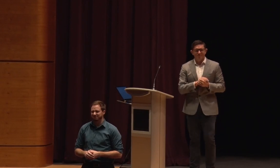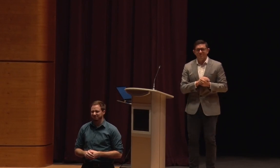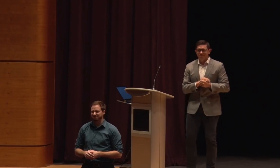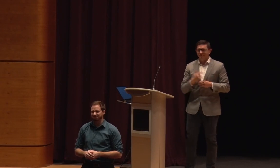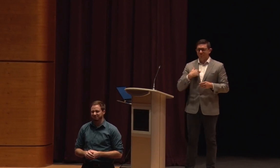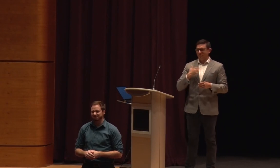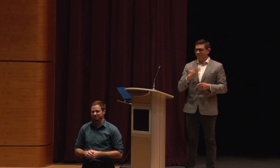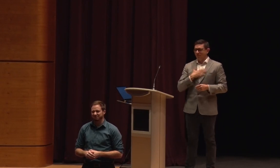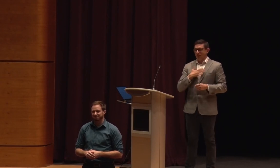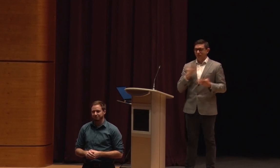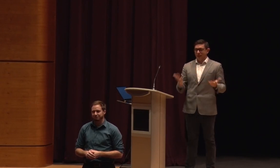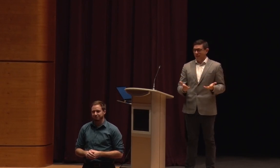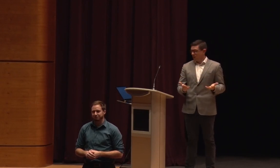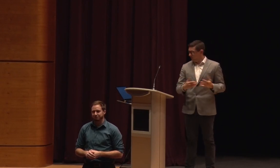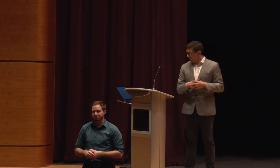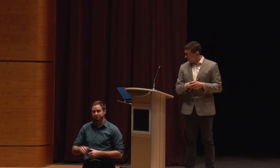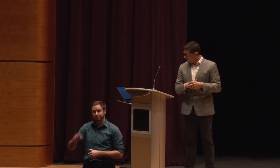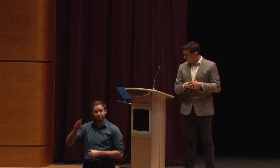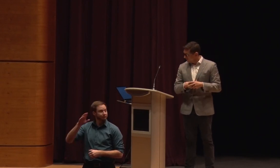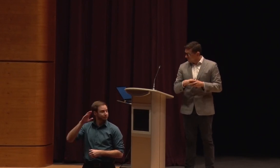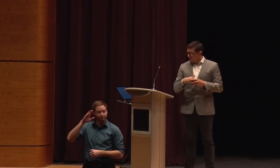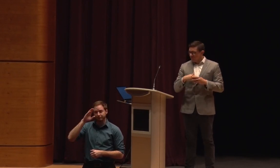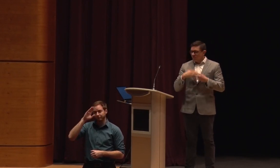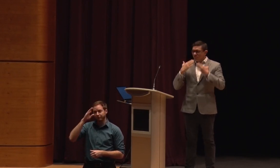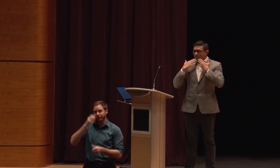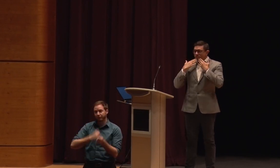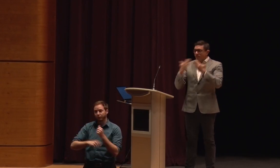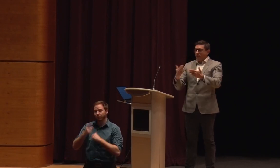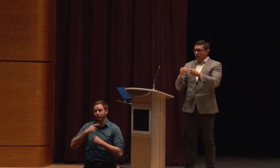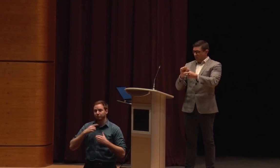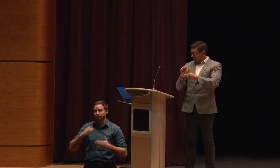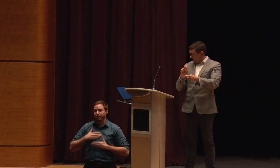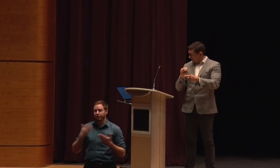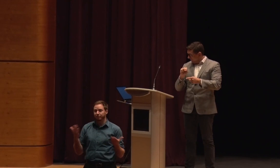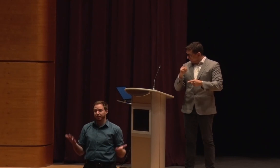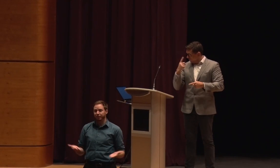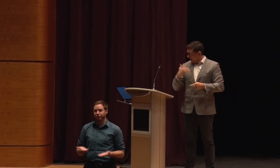Hello, everyone. I'm glad to be here.